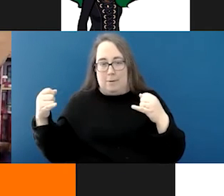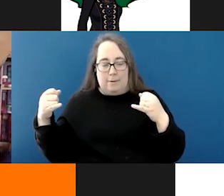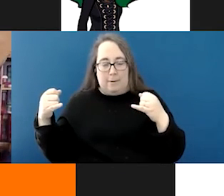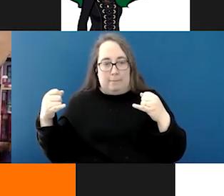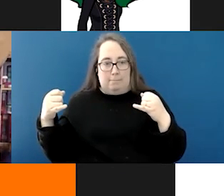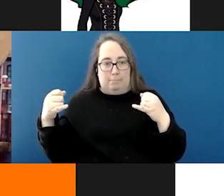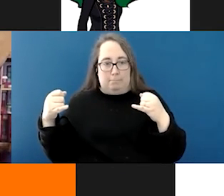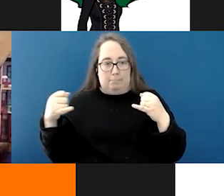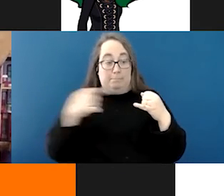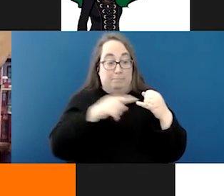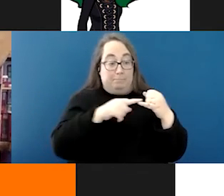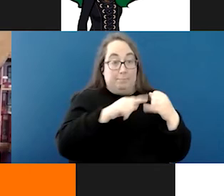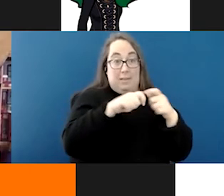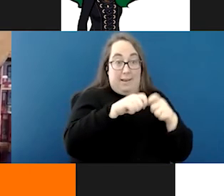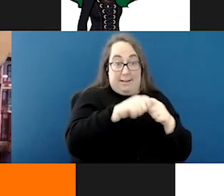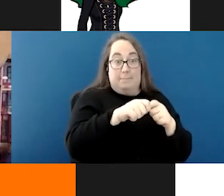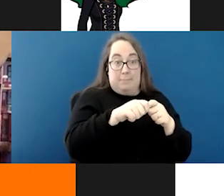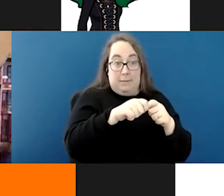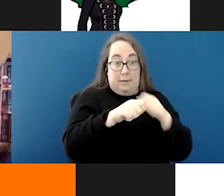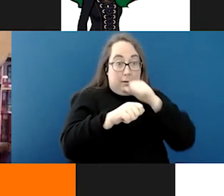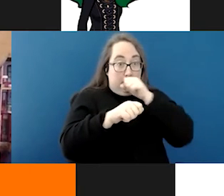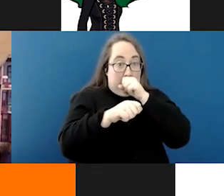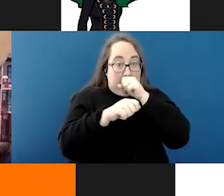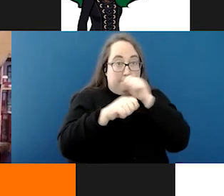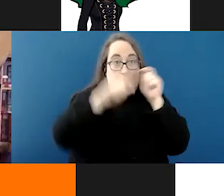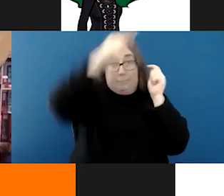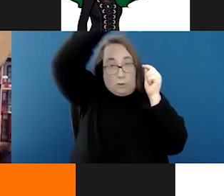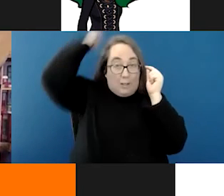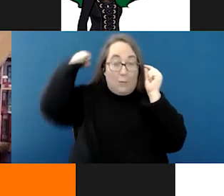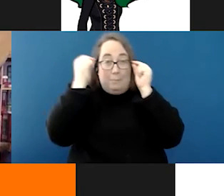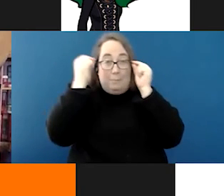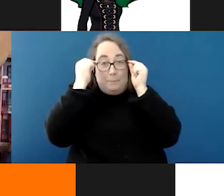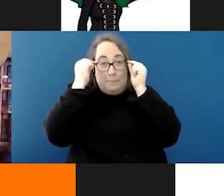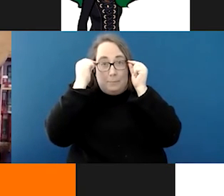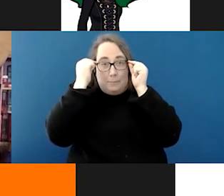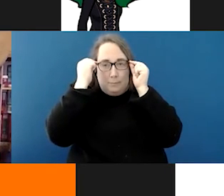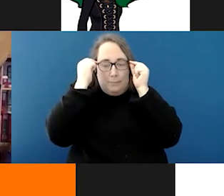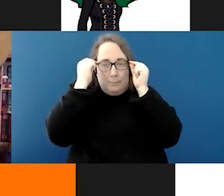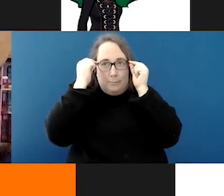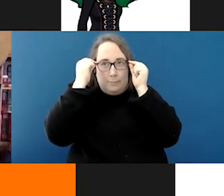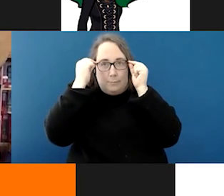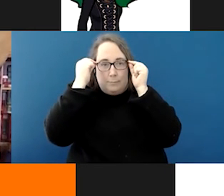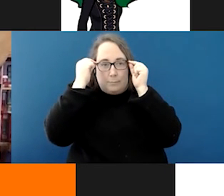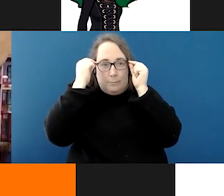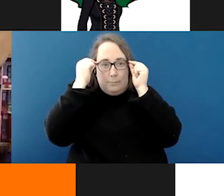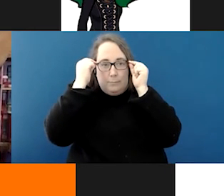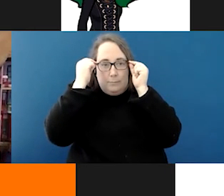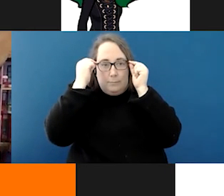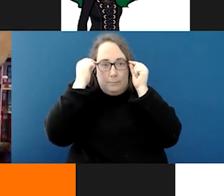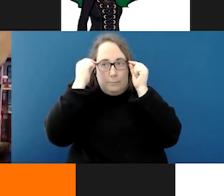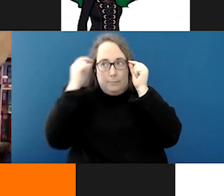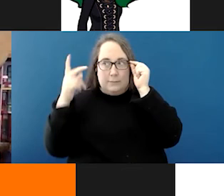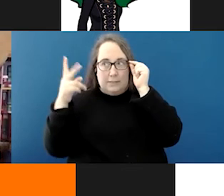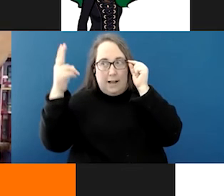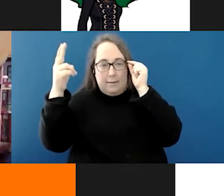it to the mask and then kind of string it around, see how far it needs to go. And then once you cut it, then